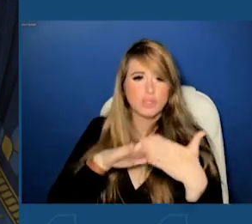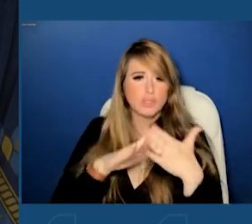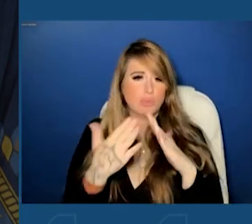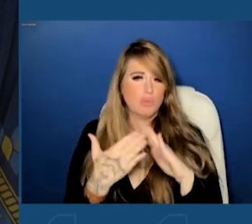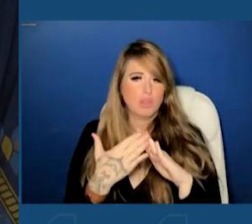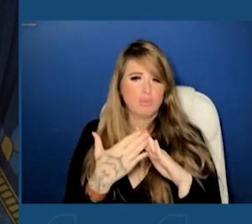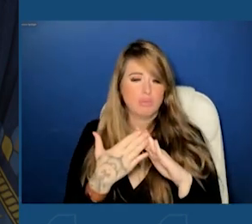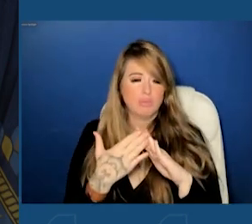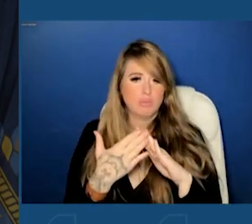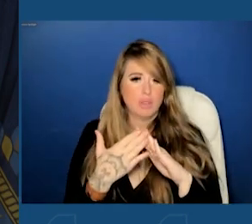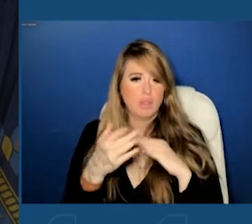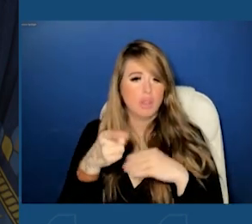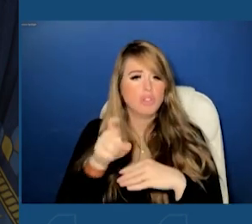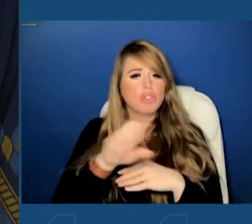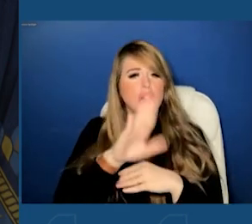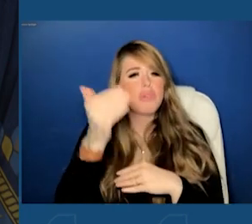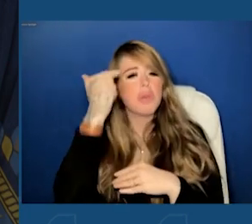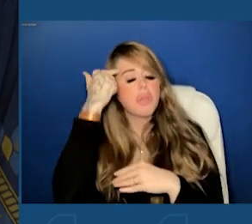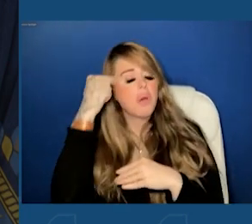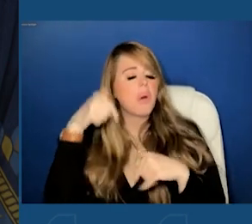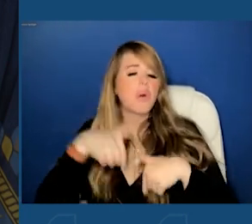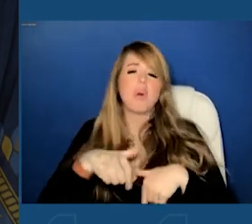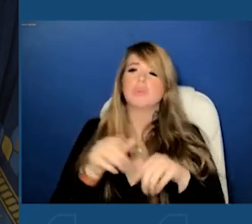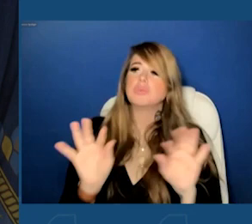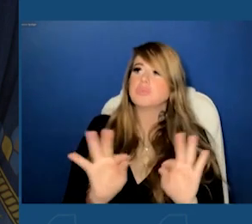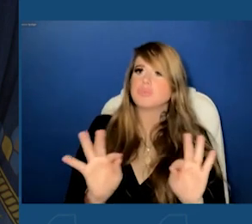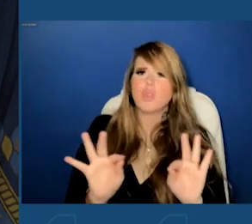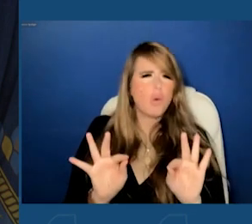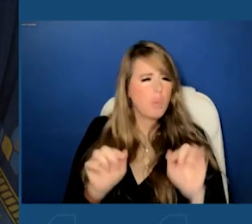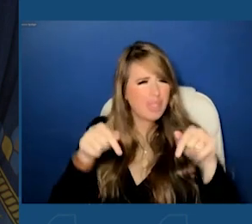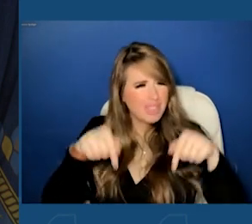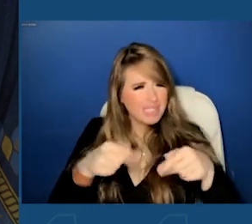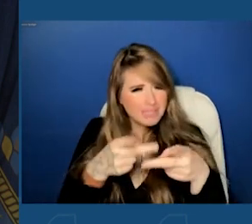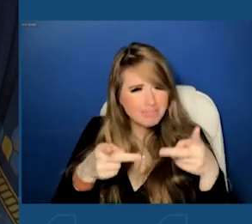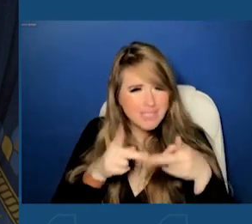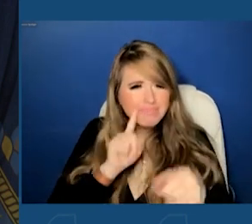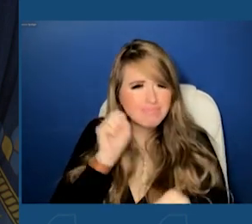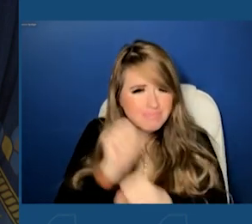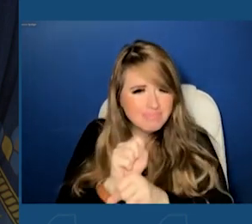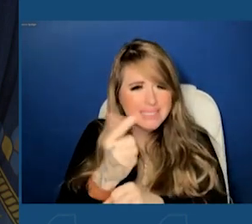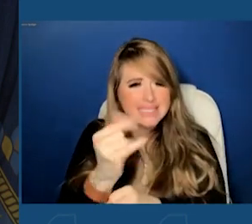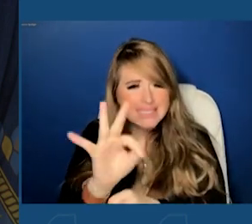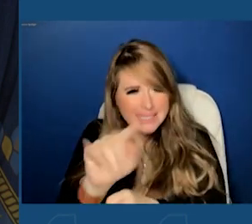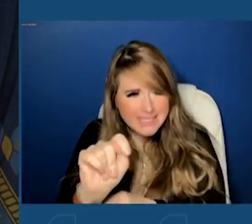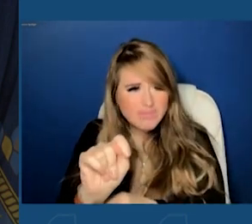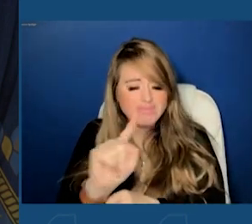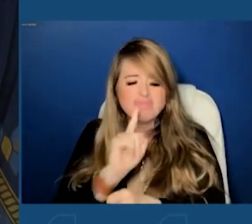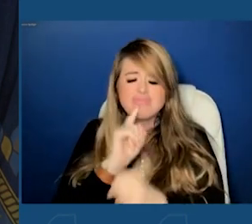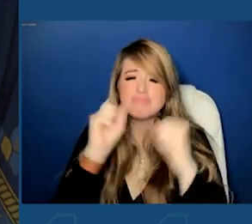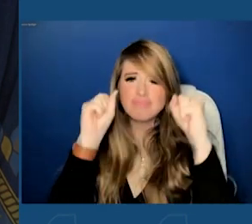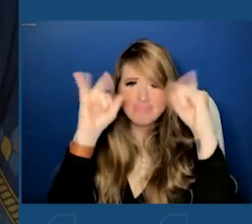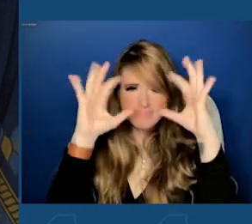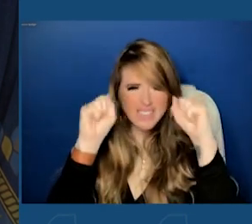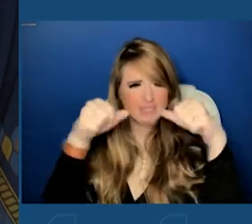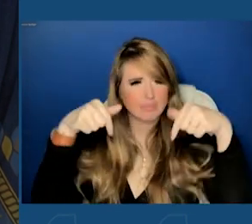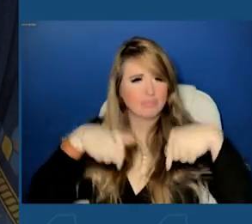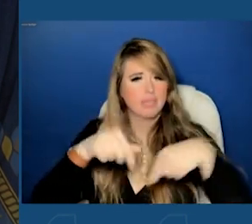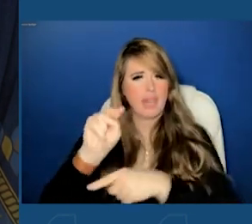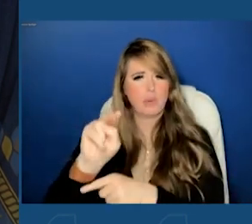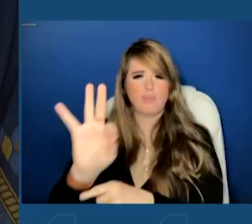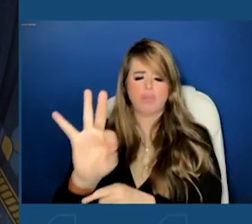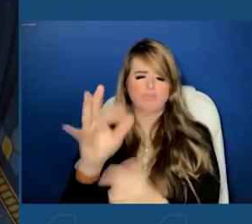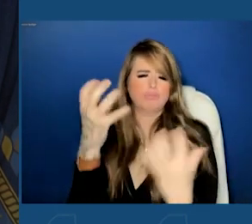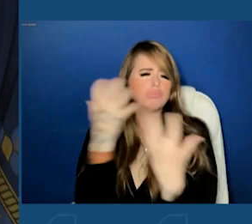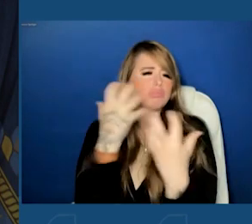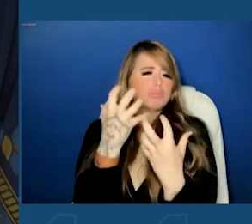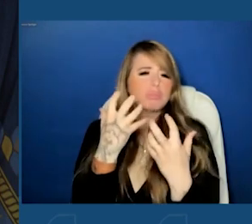granted this gift you have to live in a place as extraordinary as Niagara Falls. So let's continue to tell